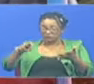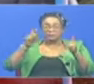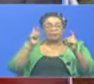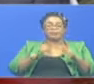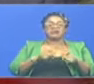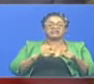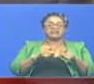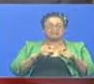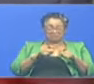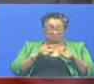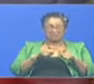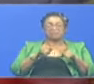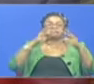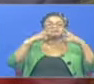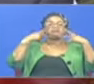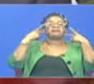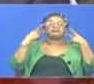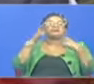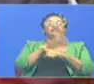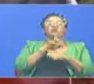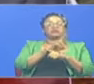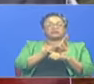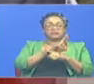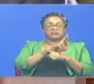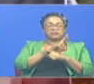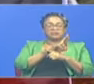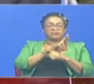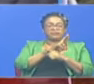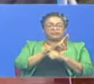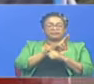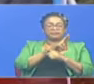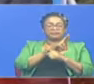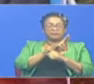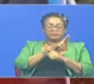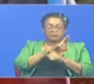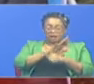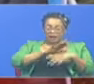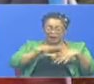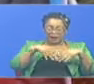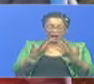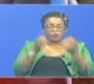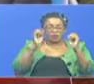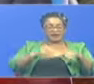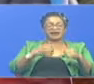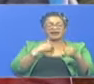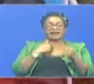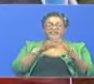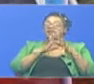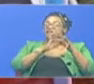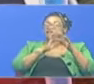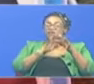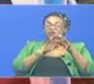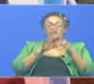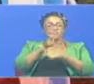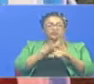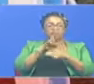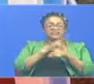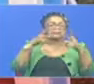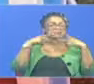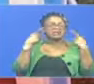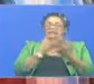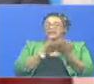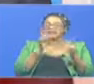to achieve practice, how we can be able to build a culture of putting masks at all times. Because this COVID